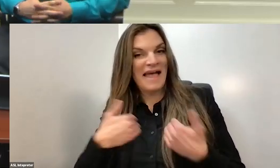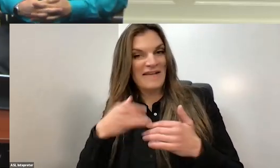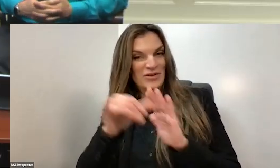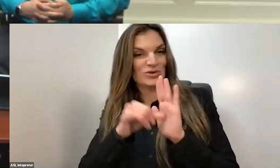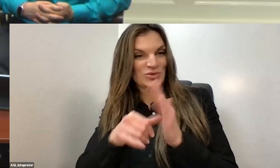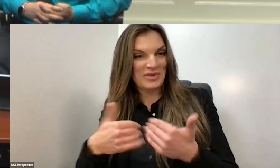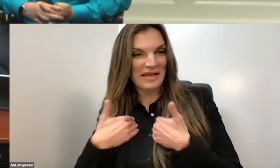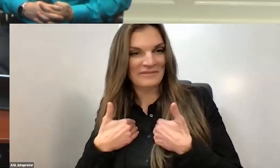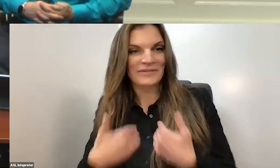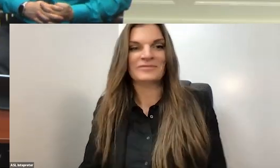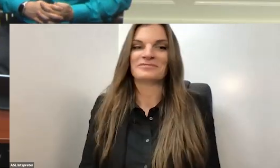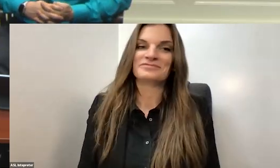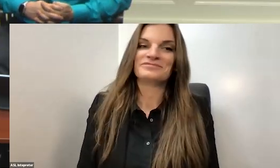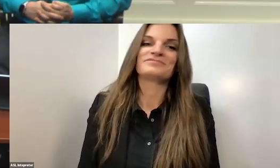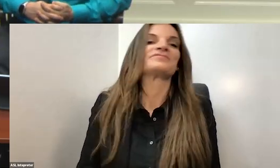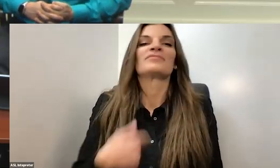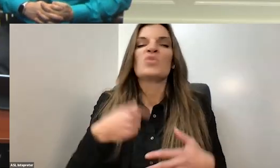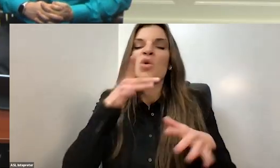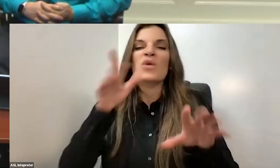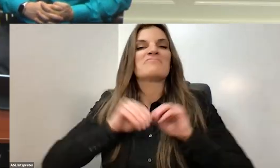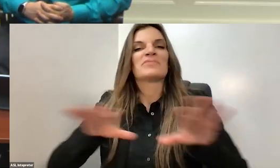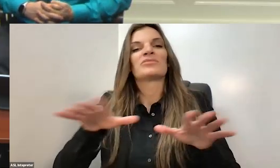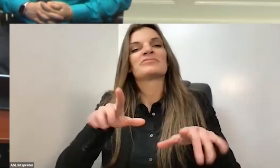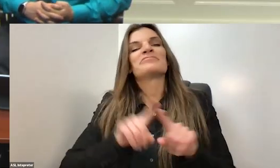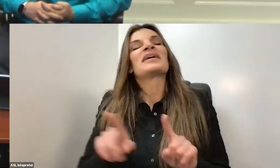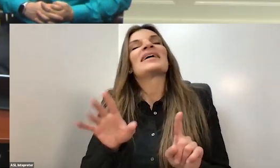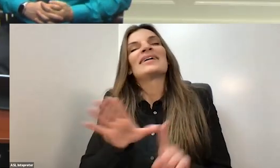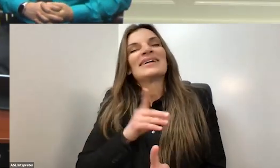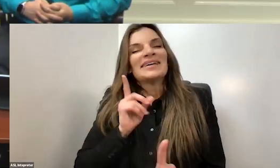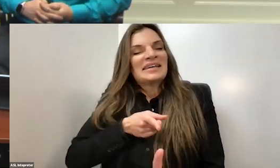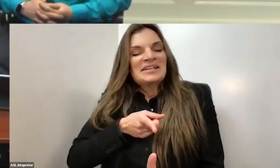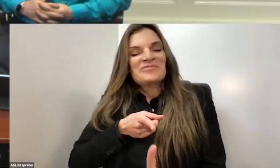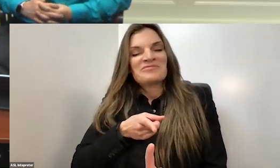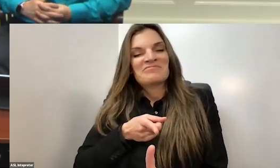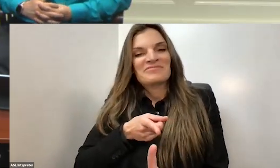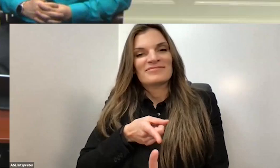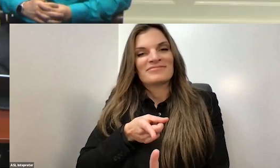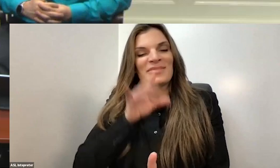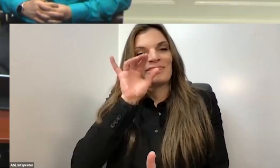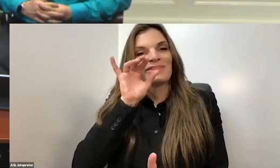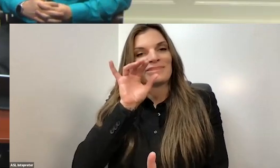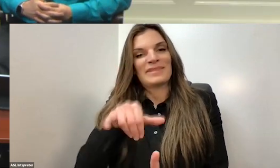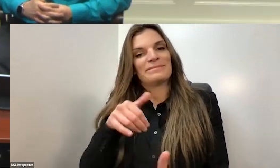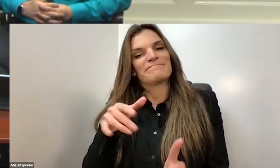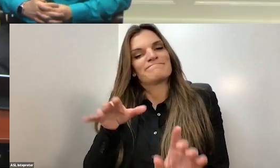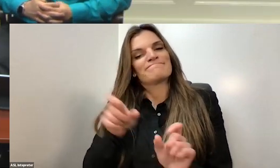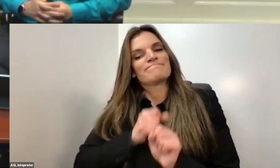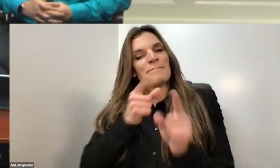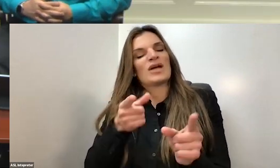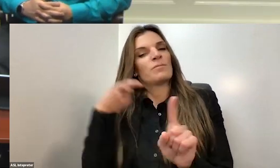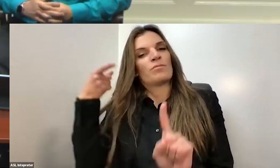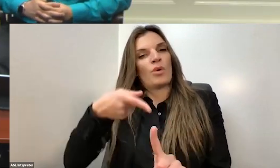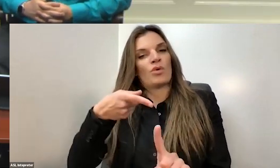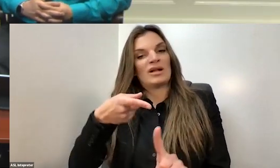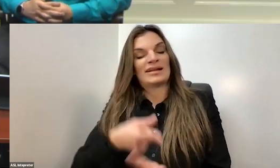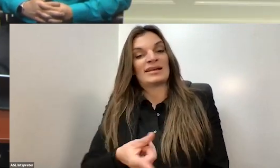folks. And we'll share it. Yeah, that's great. We'll get it out there. But again, there's the full messages in there about different, like how